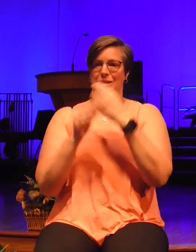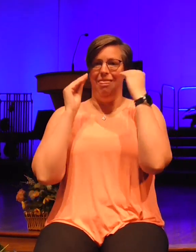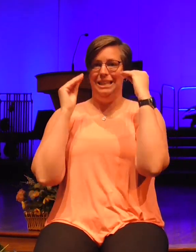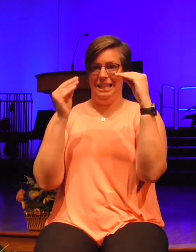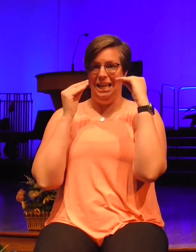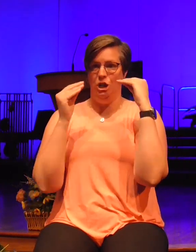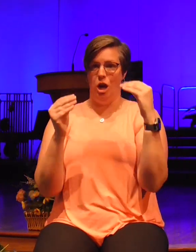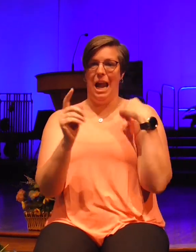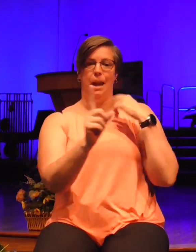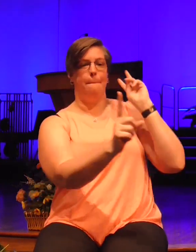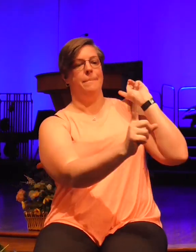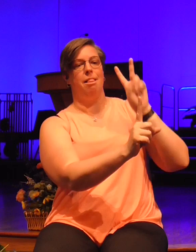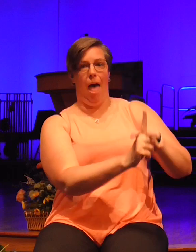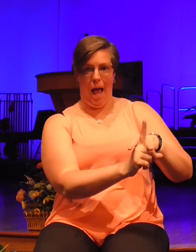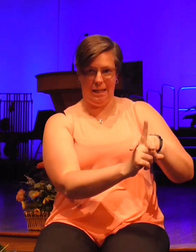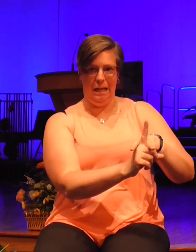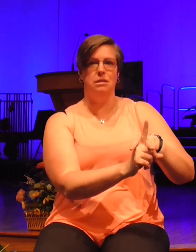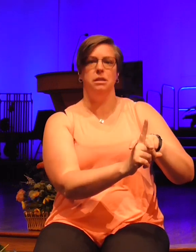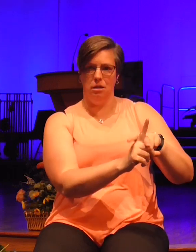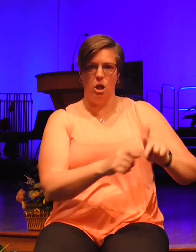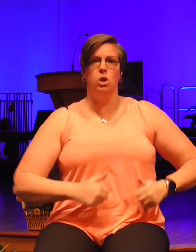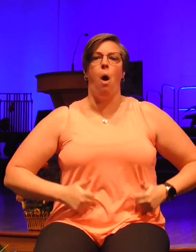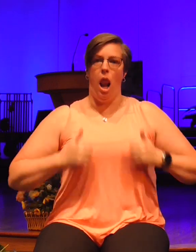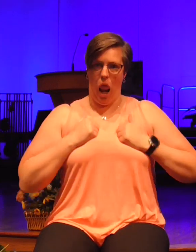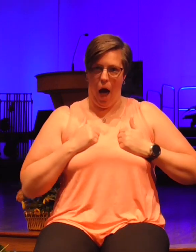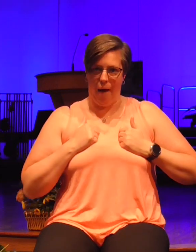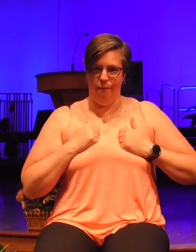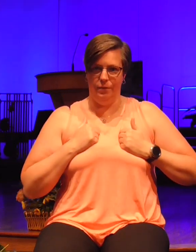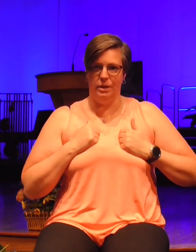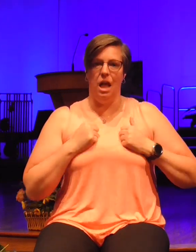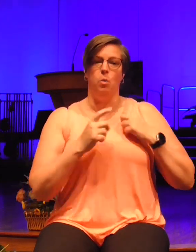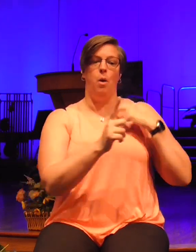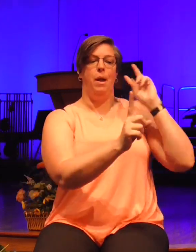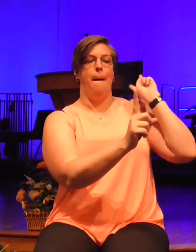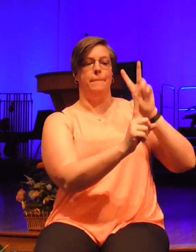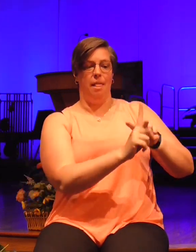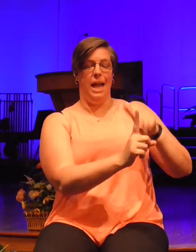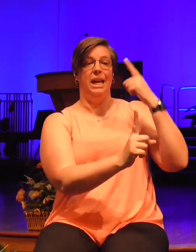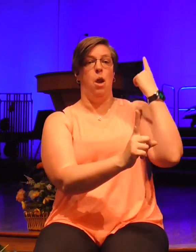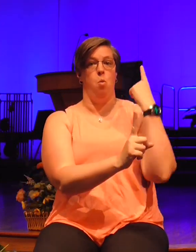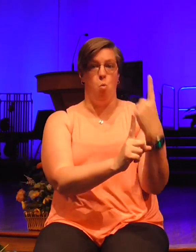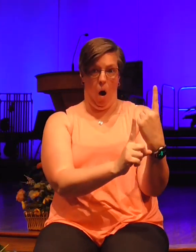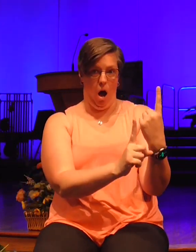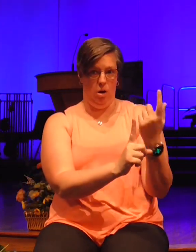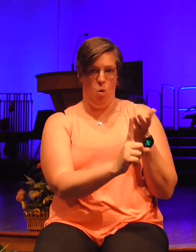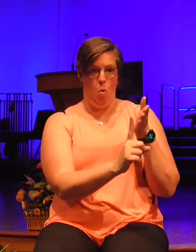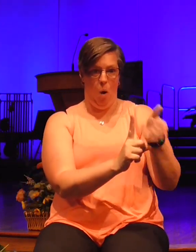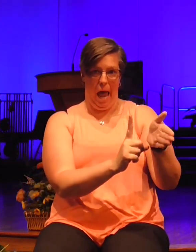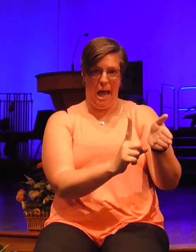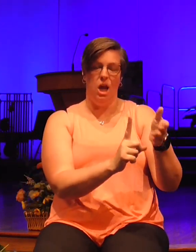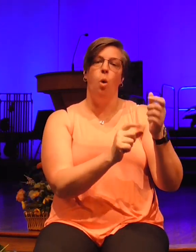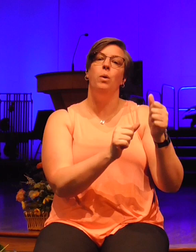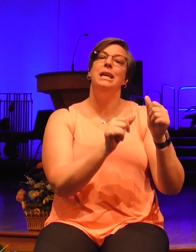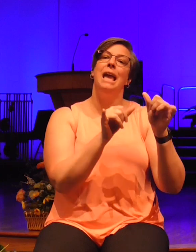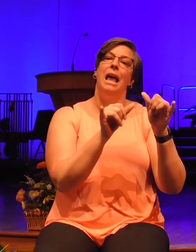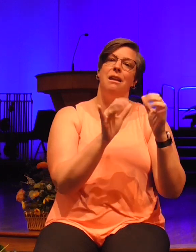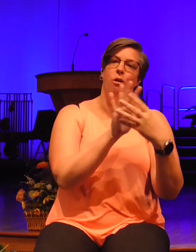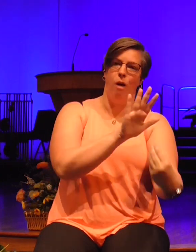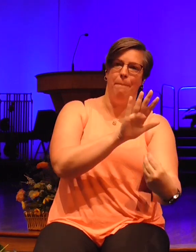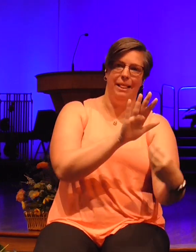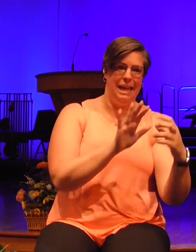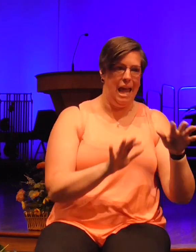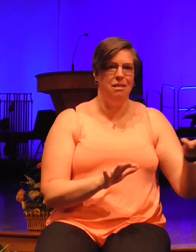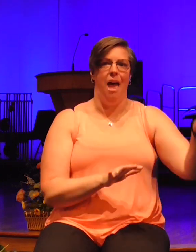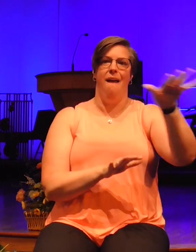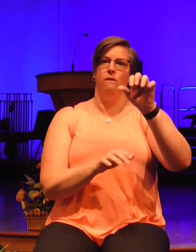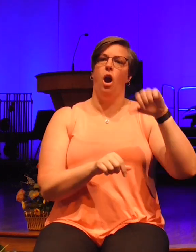it to our lives. And upon applying it in one situation, we could replicate that in other situations.